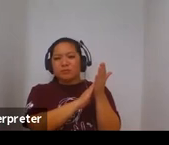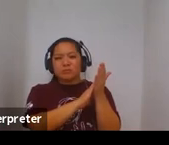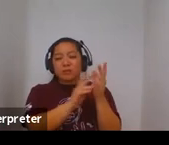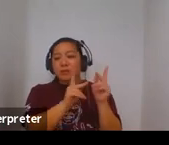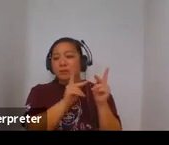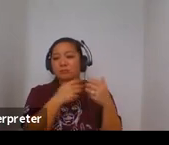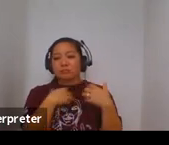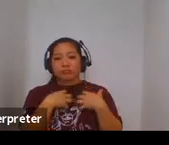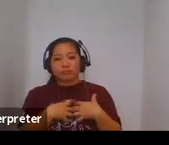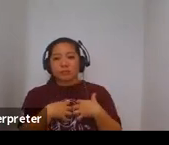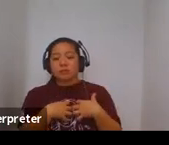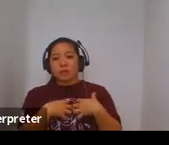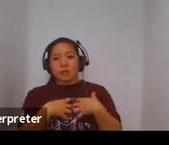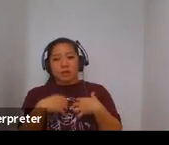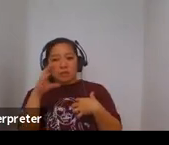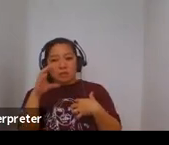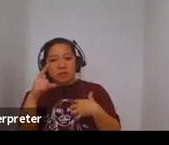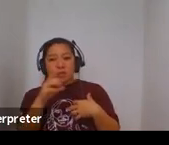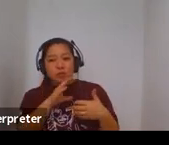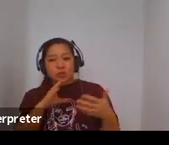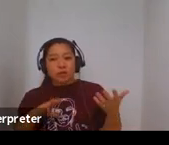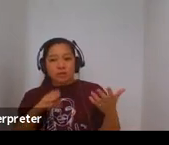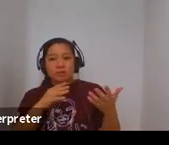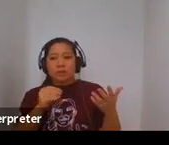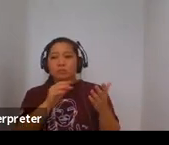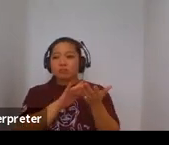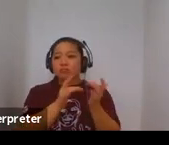vulnerable, broken, and seeking Christ, yet abuse